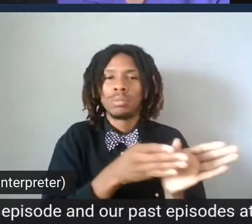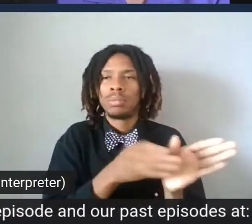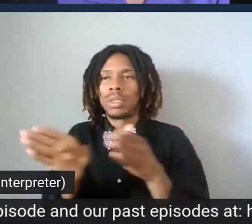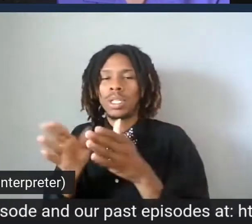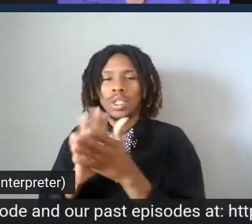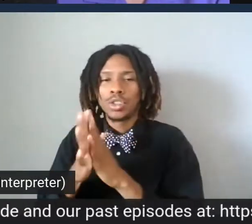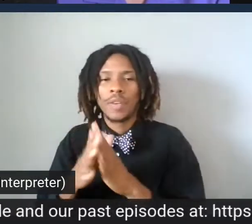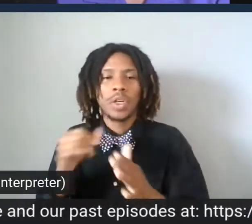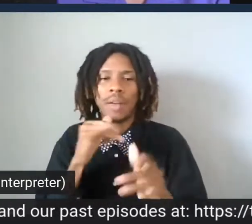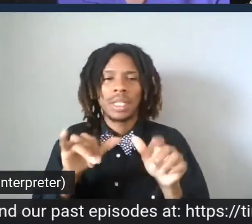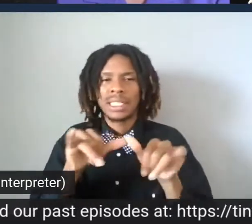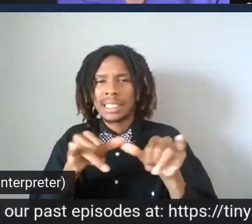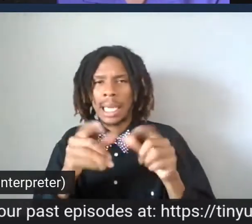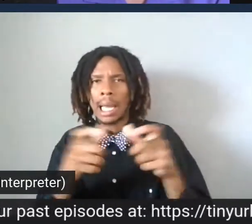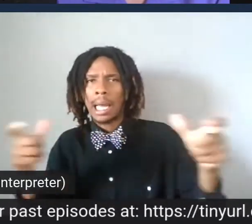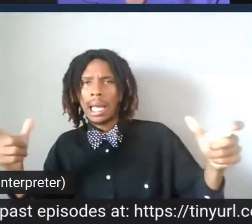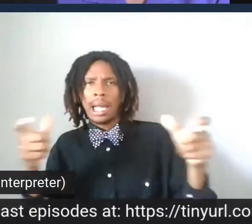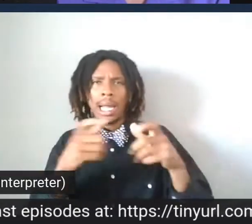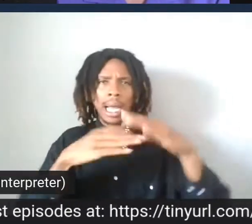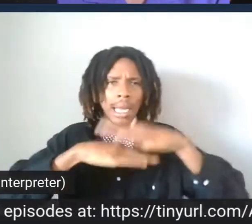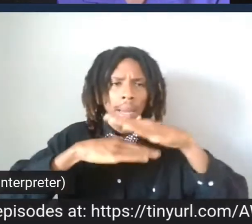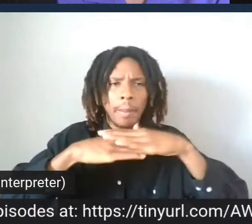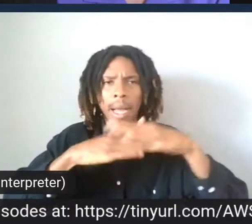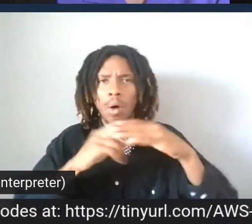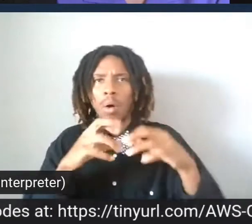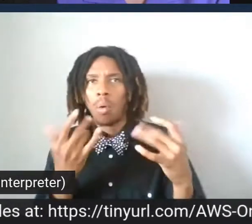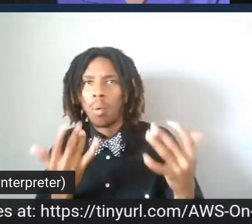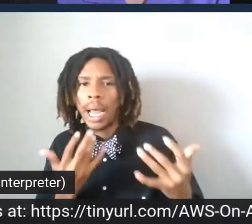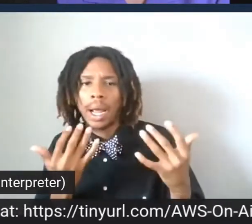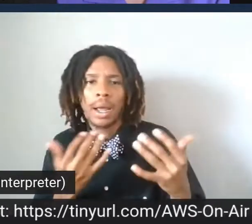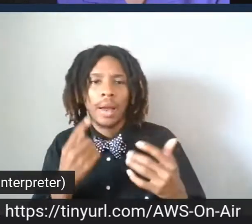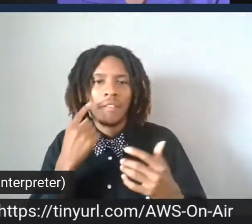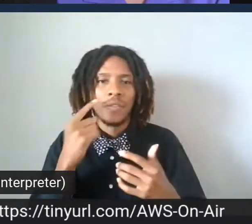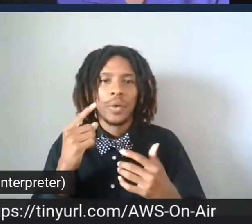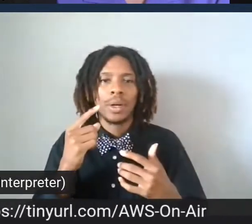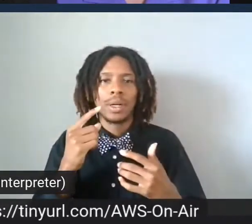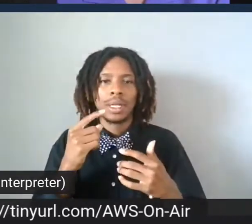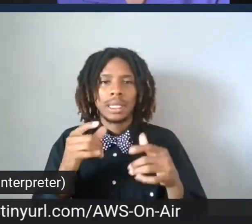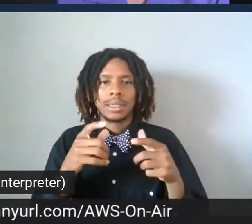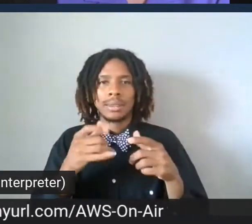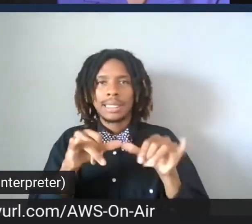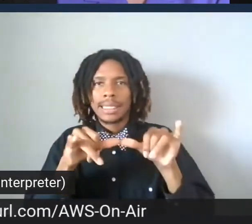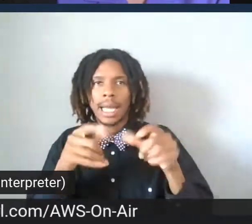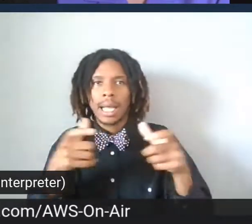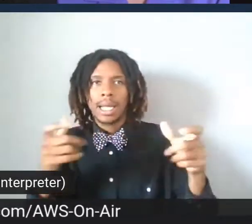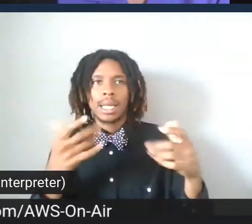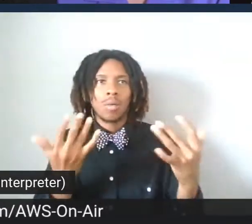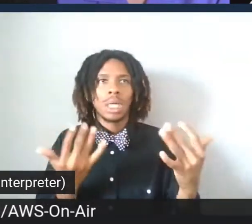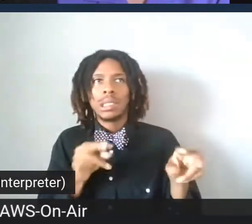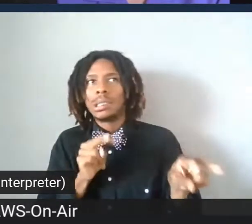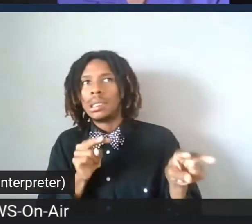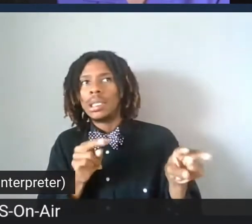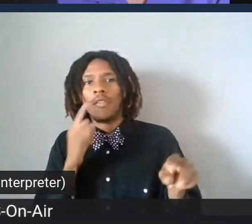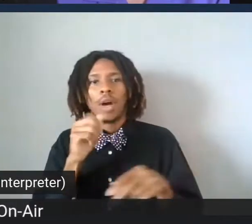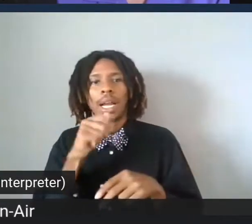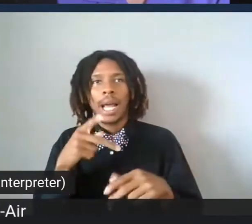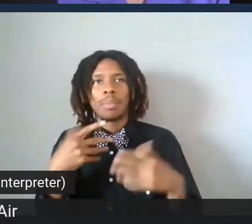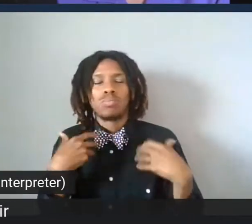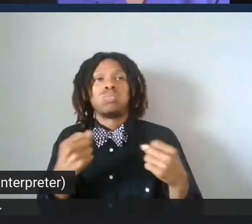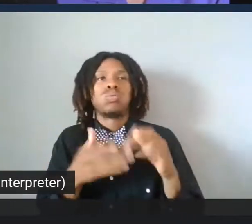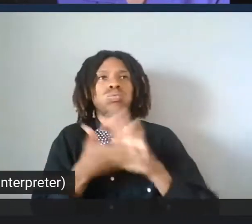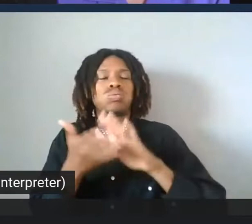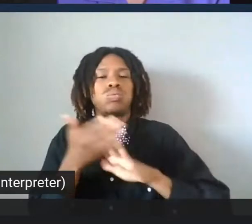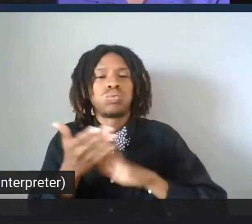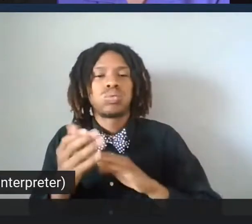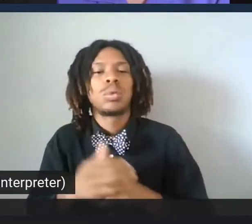out capacity and, in fact, wait for the scaling out to happen for your application to recover. But having